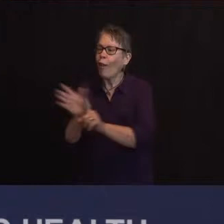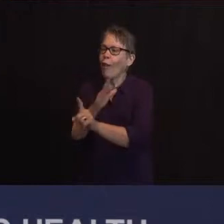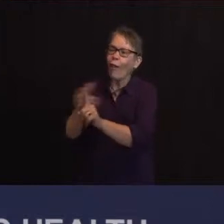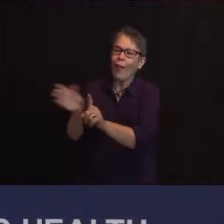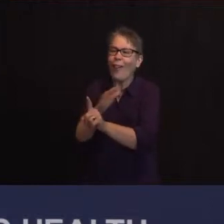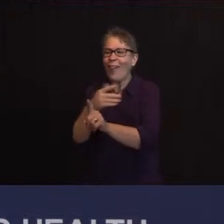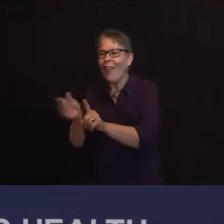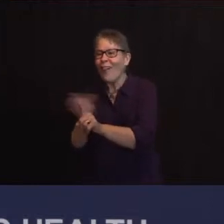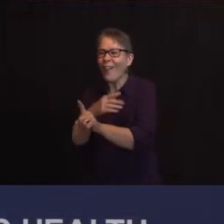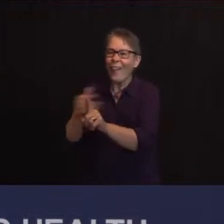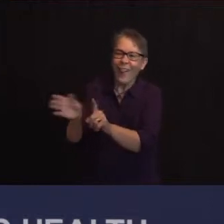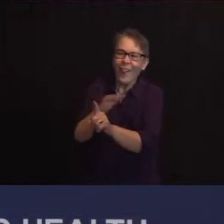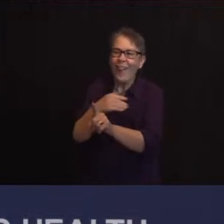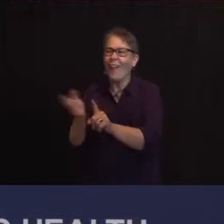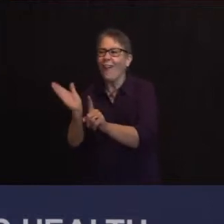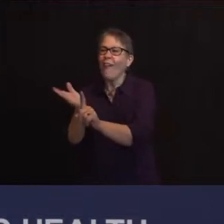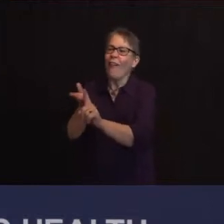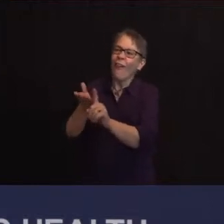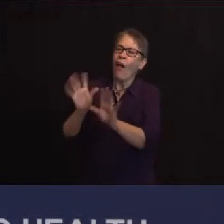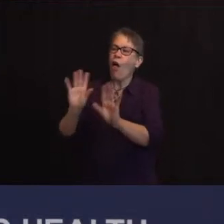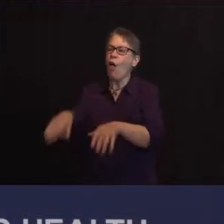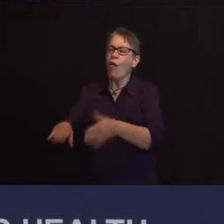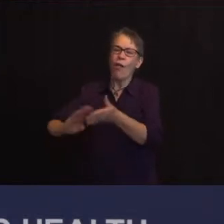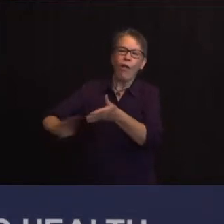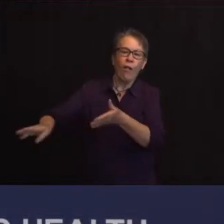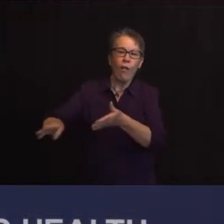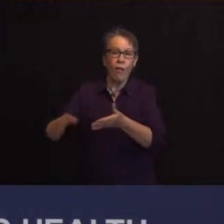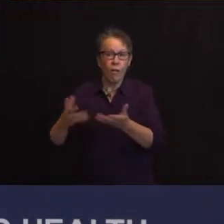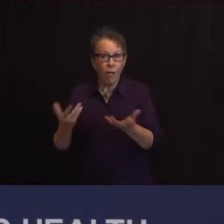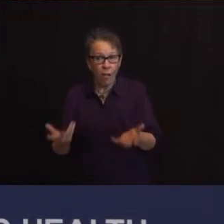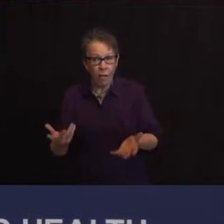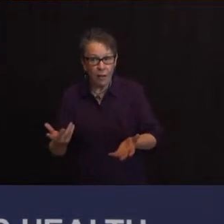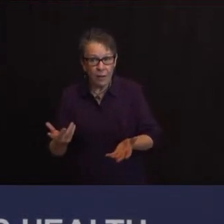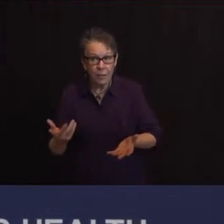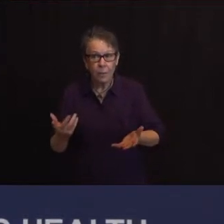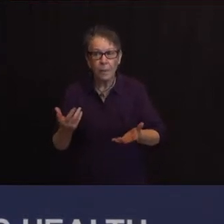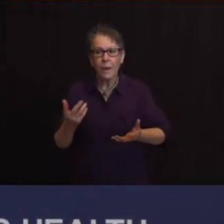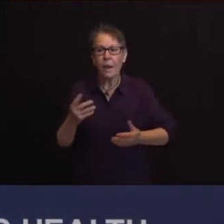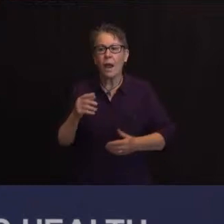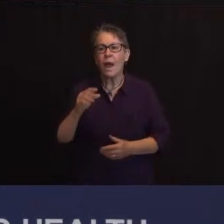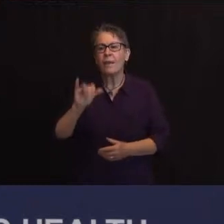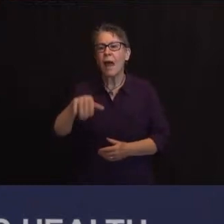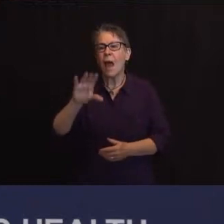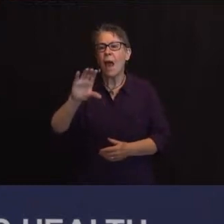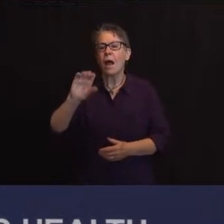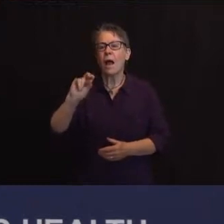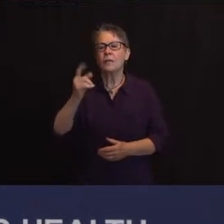So a couple of things. Congestion pricing, any scheme that